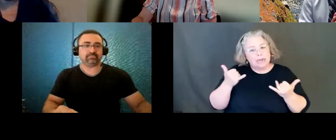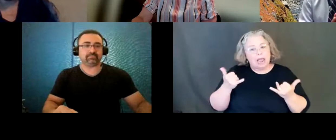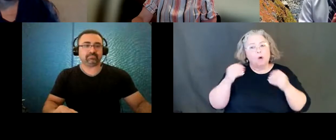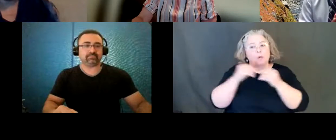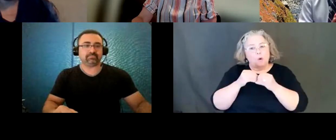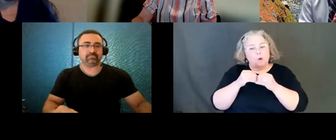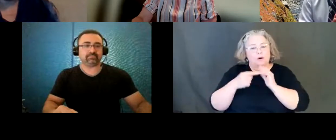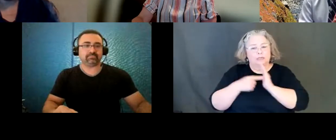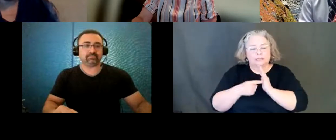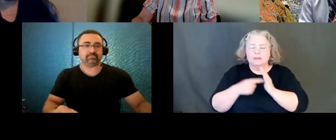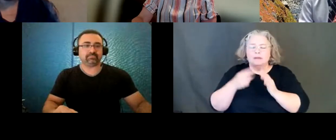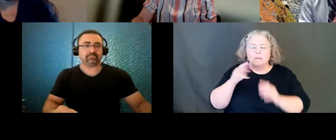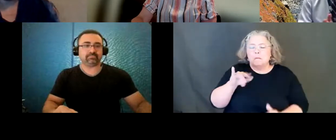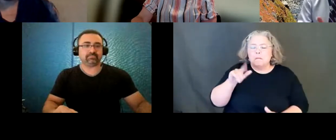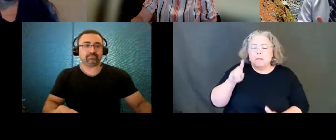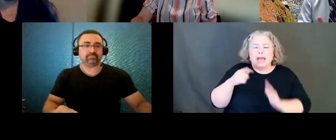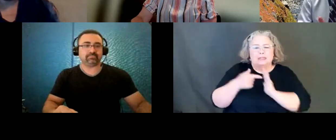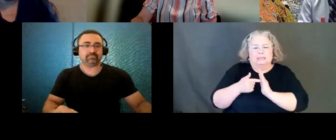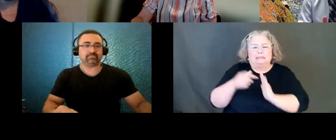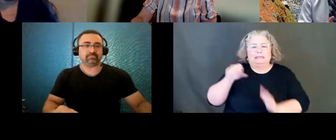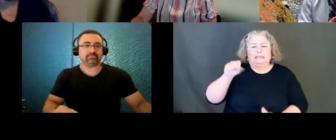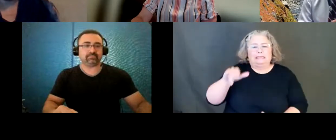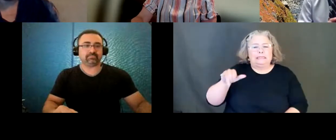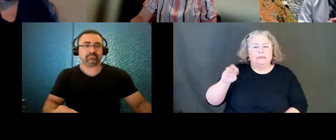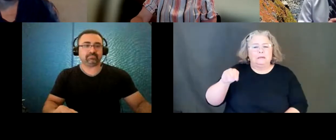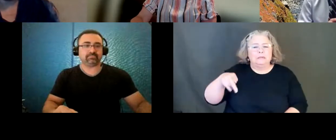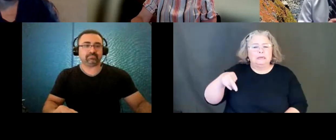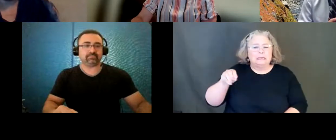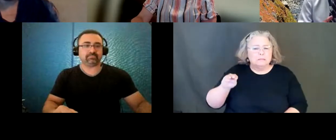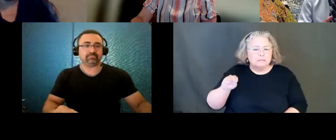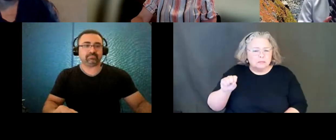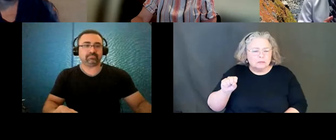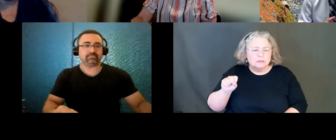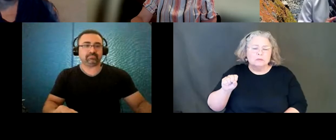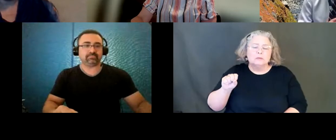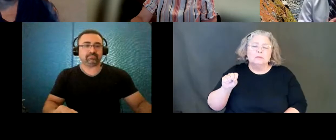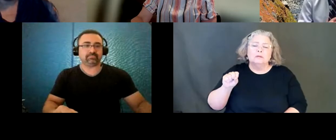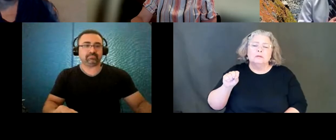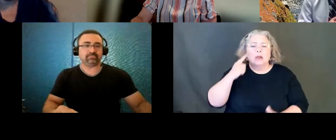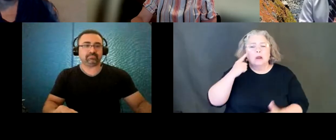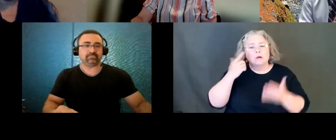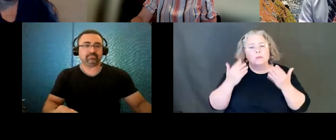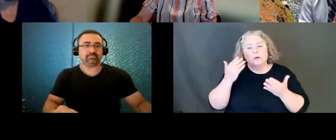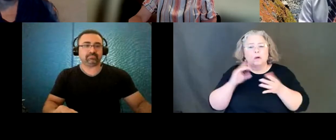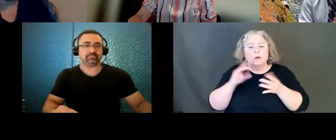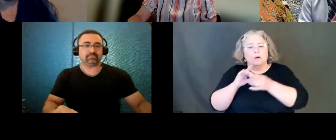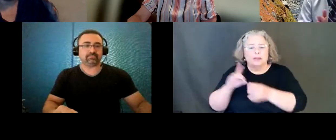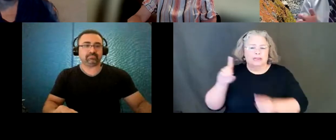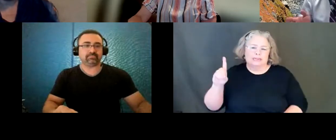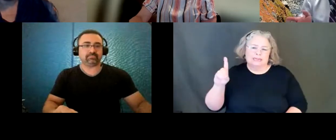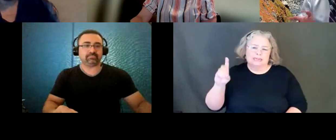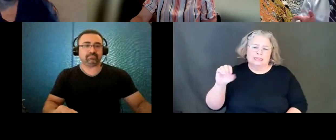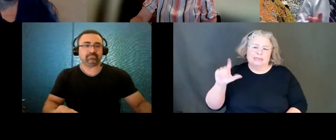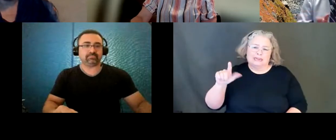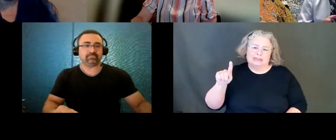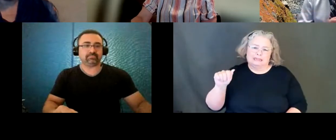even if they're mildly symptomatic. And it's really happened, and I think it may be partially related to the Delta variant,